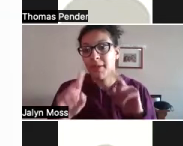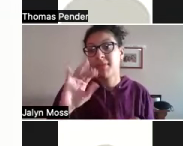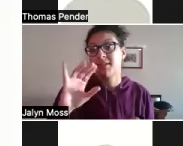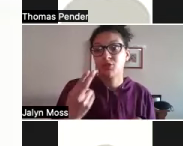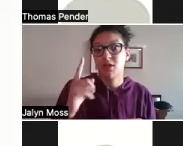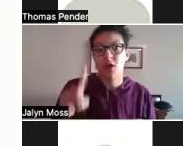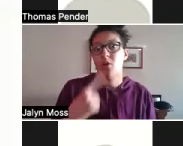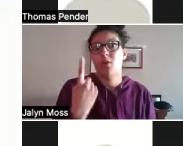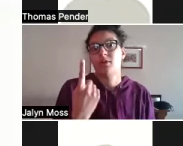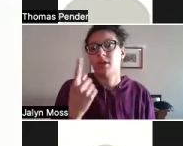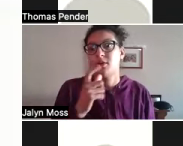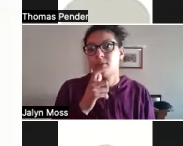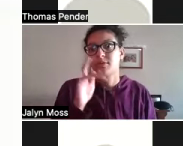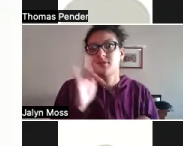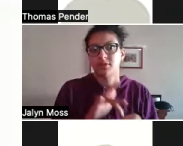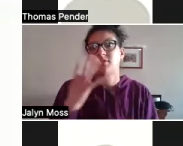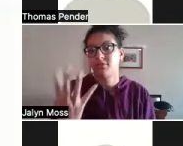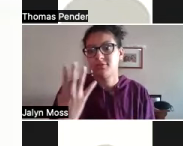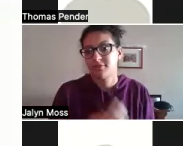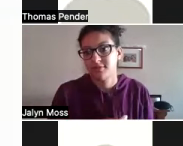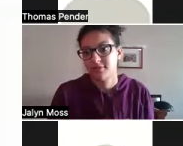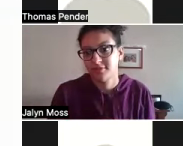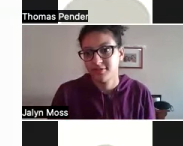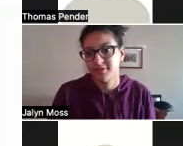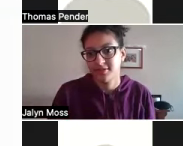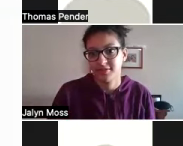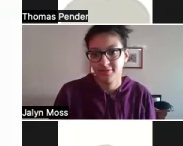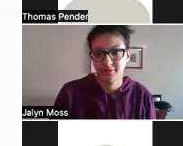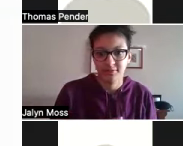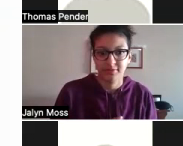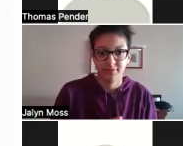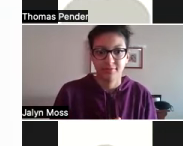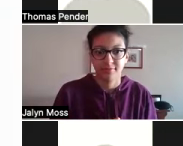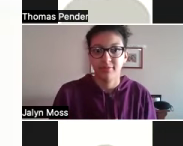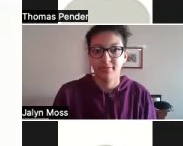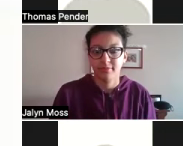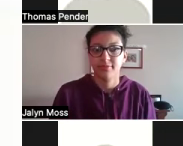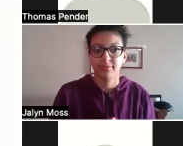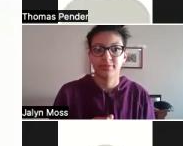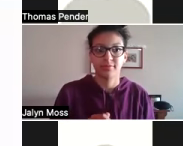maybe have 1 or 2, but Michigan is the only state that touches 4 lakes.